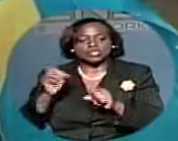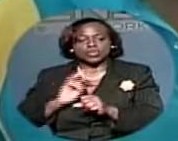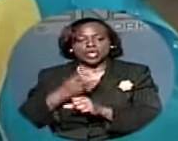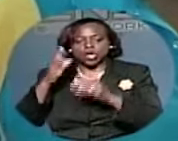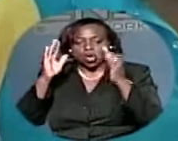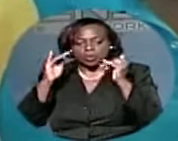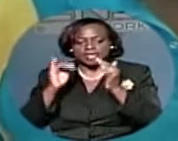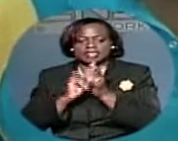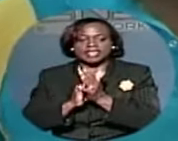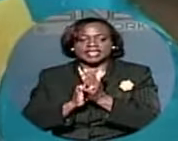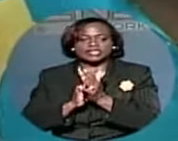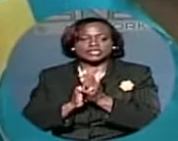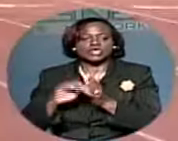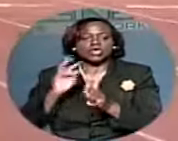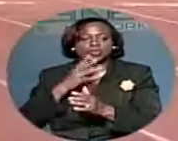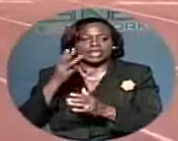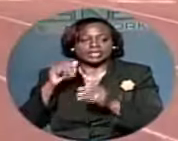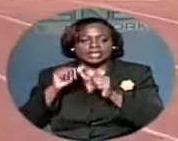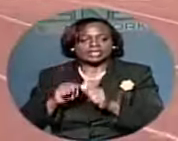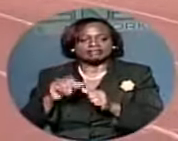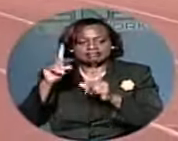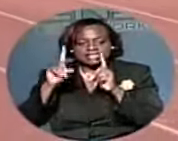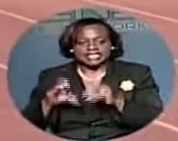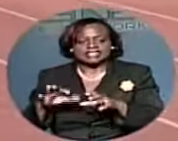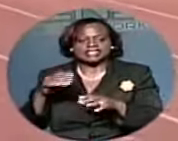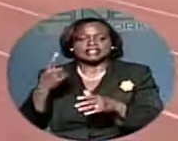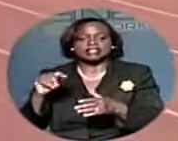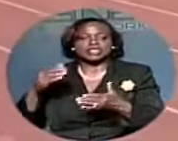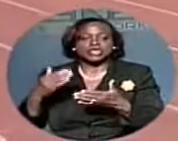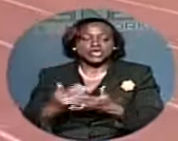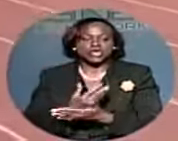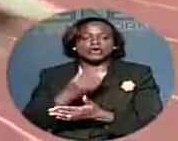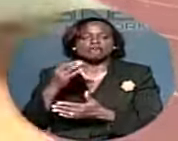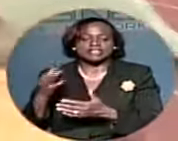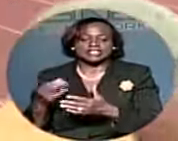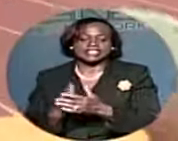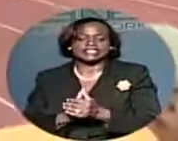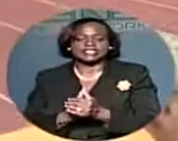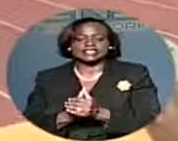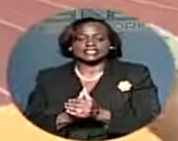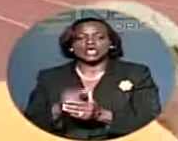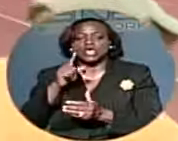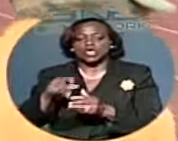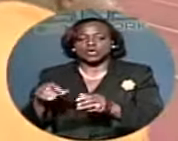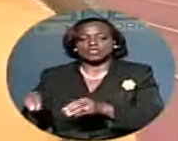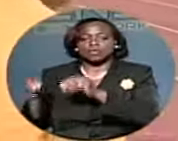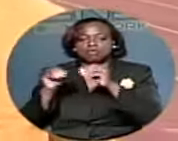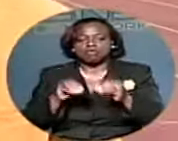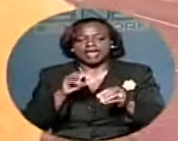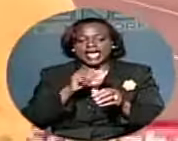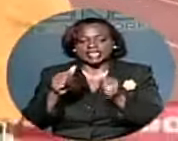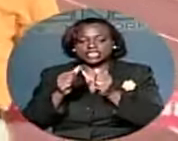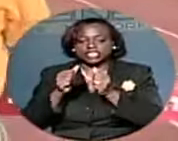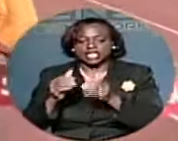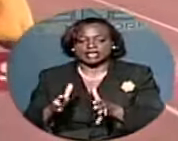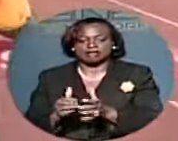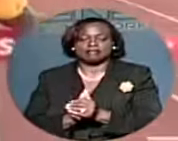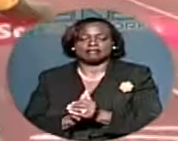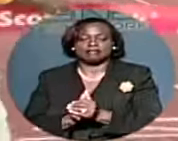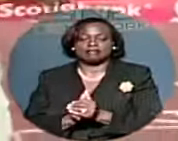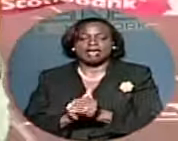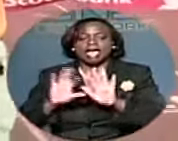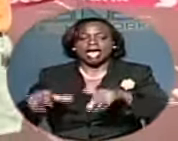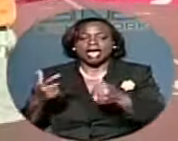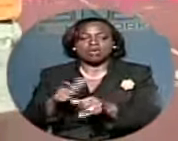that that will take place so we can test the new facility. You move and shake of track and field, you know exactly certification of a track like this,